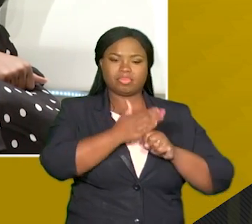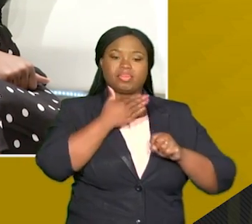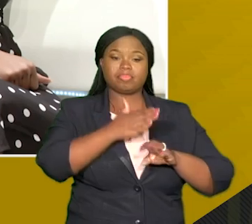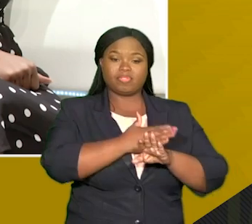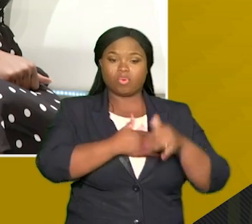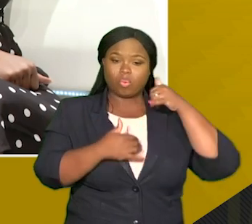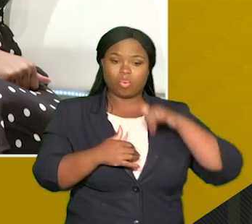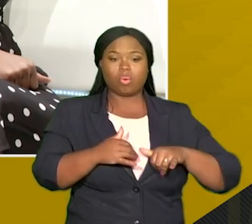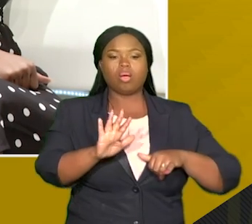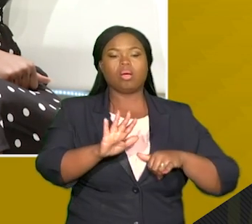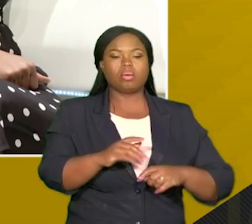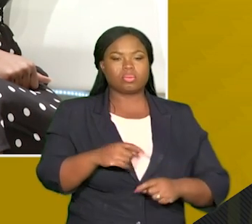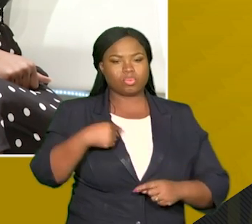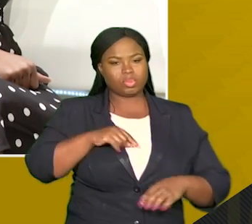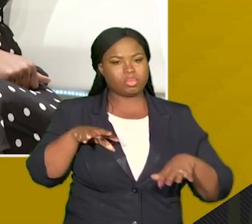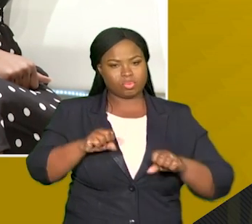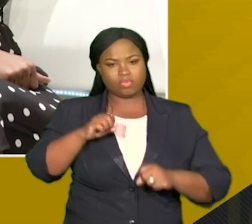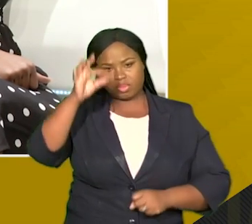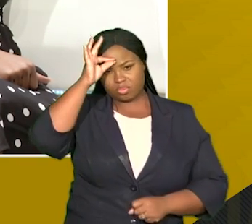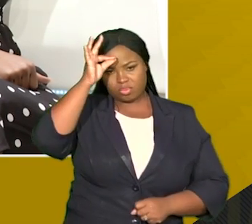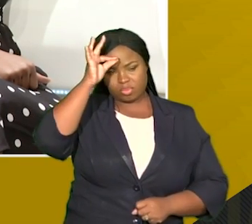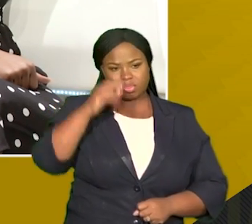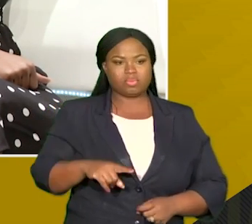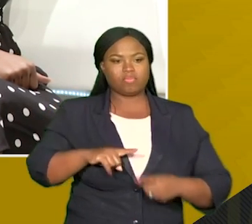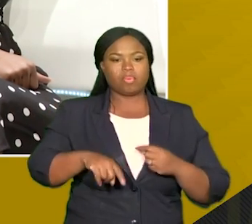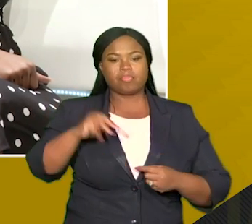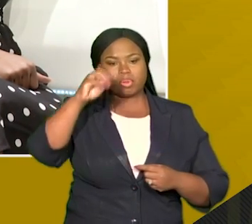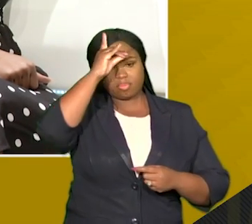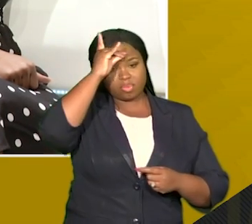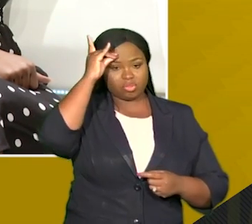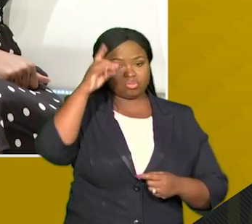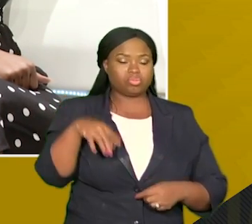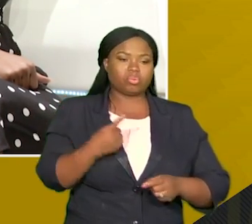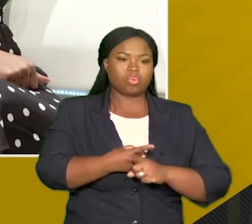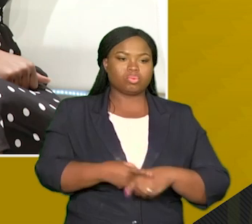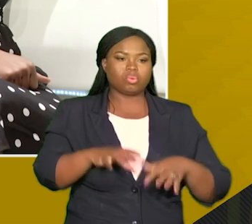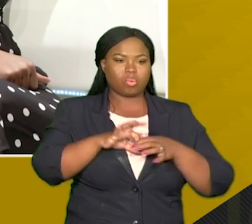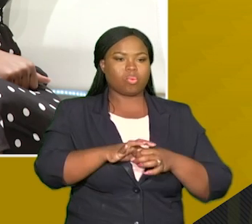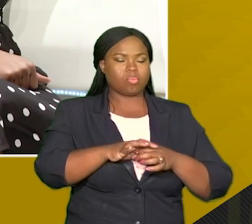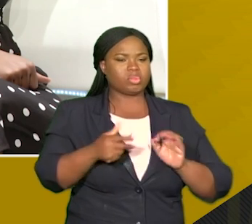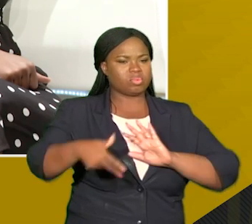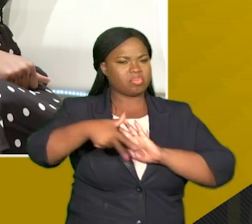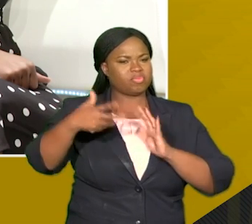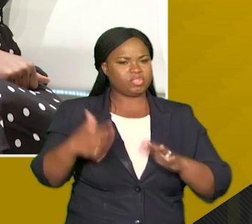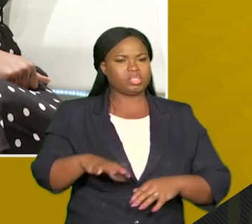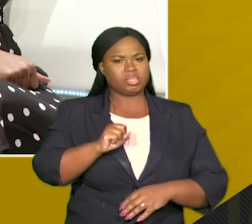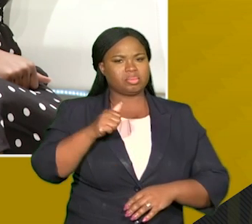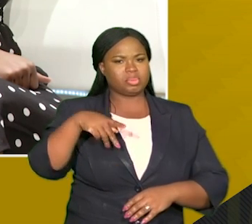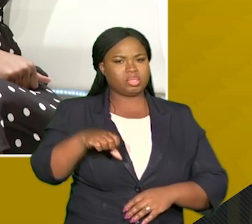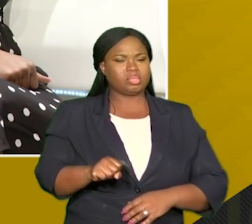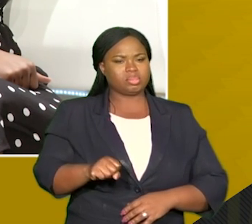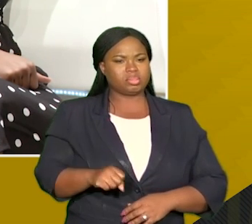you that we took over as the police. Mm-hmm. We differ from March. Mm-hmm. There is a home nursing approved by the SAPS, mm-hmm. and we are